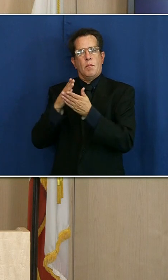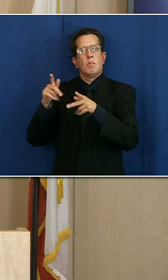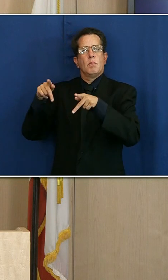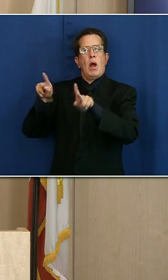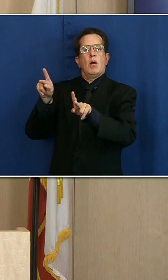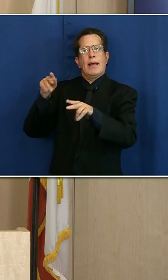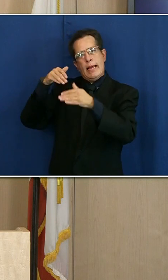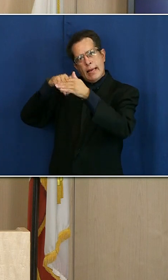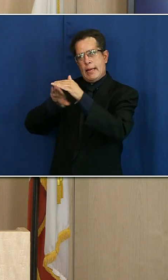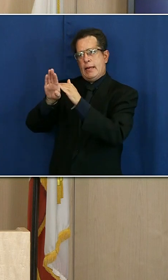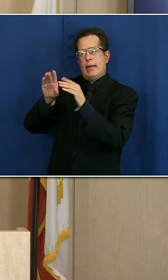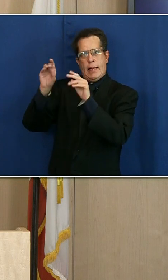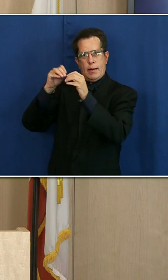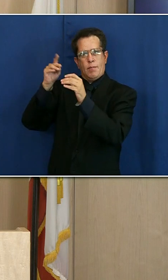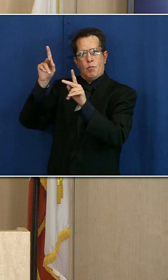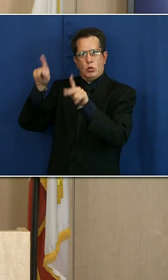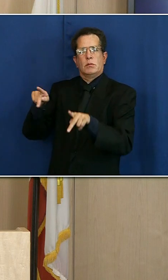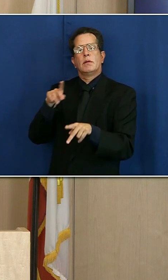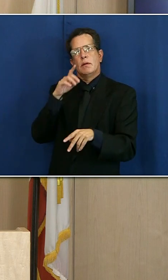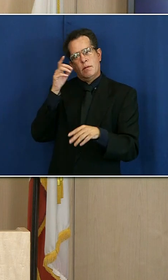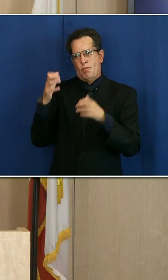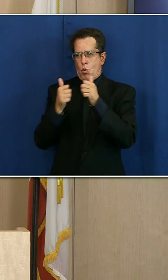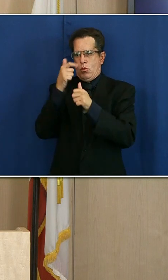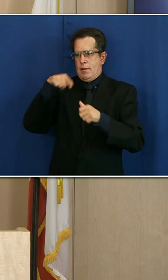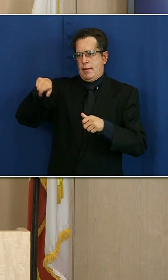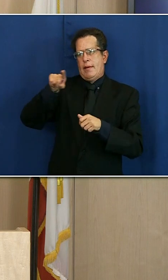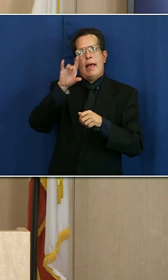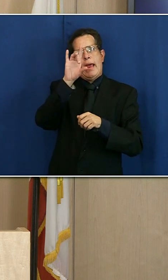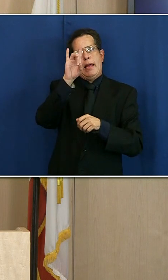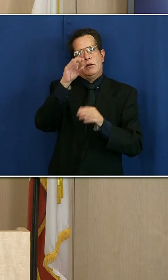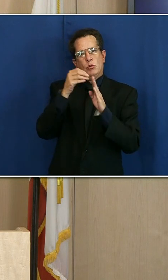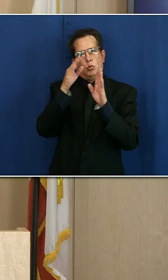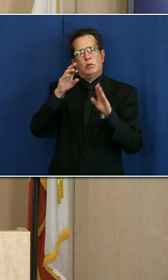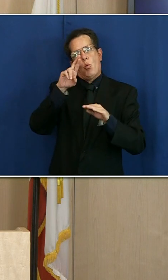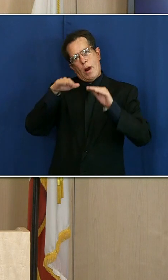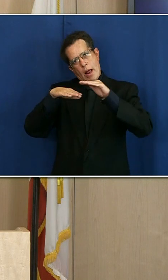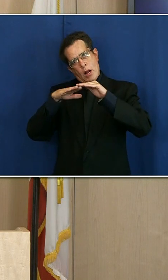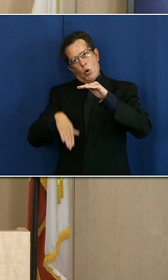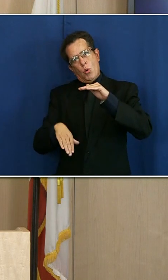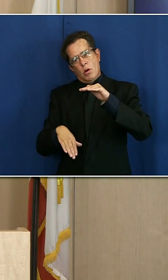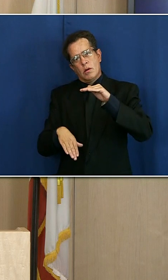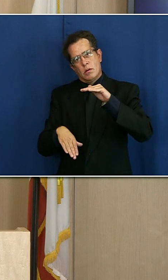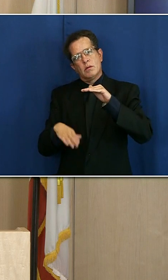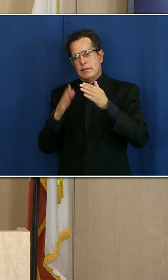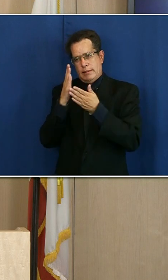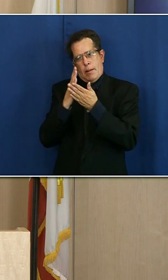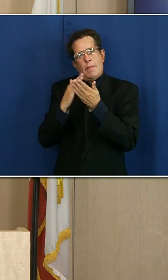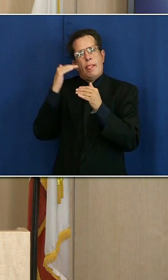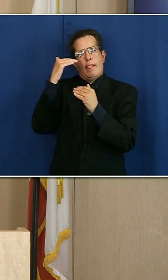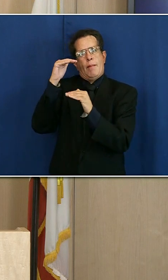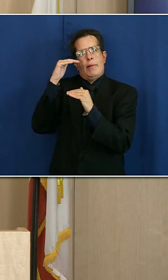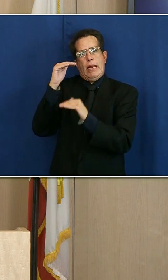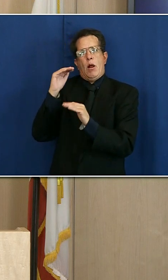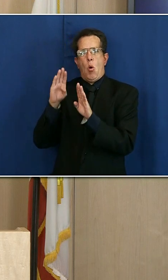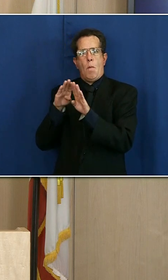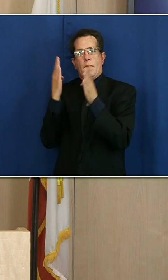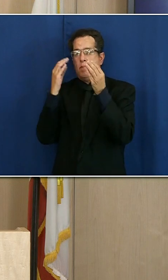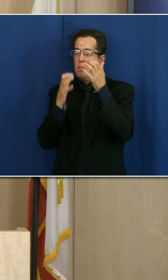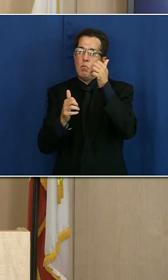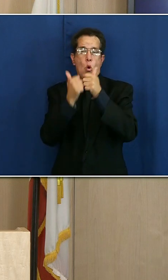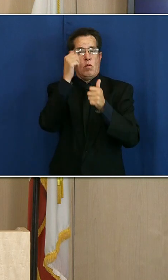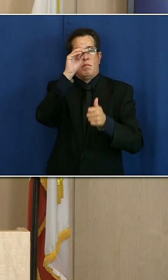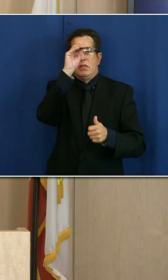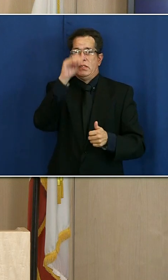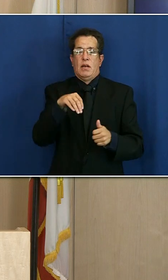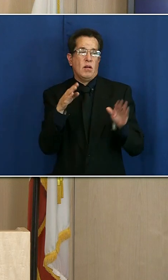the majority of those classes have 8 students or less who are enrolled in them. So we feel like those, based upon those factors, were